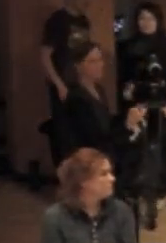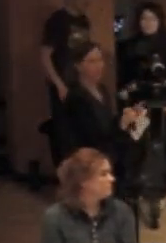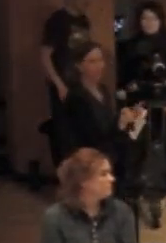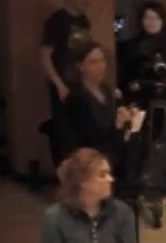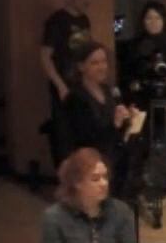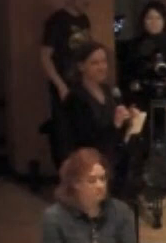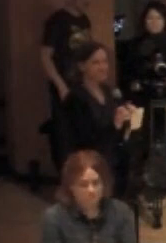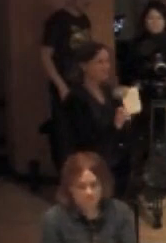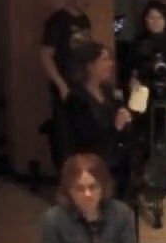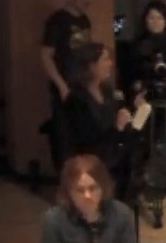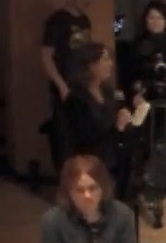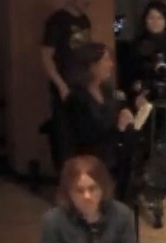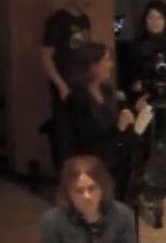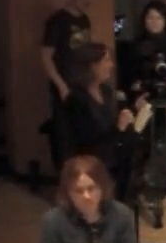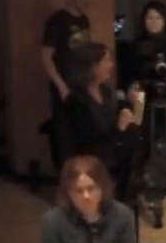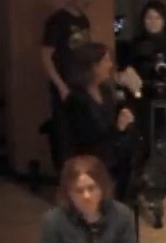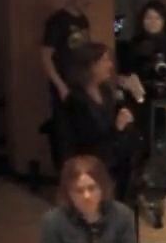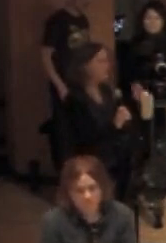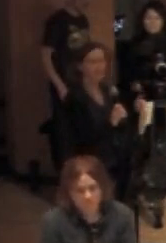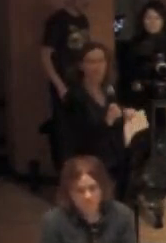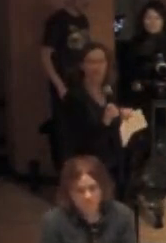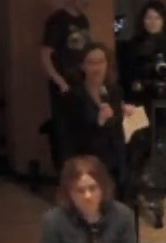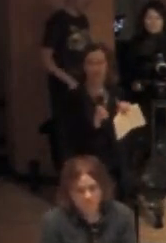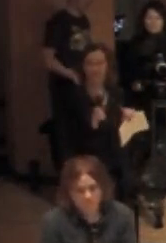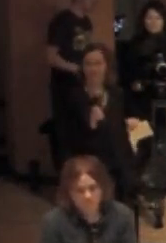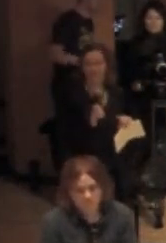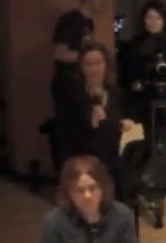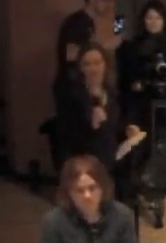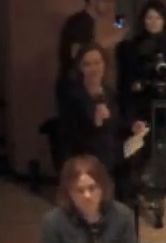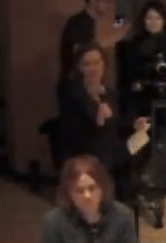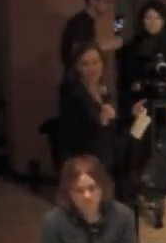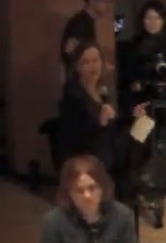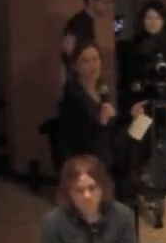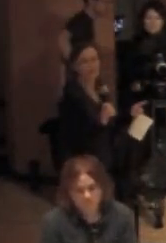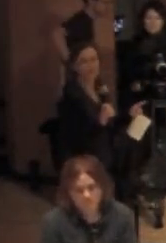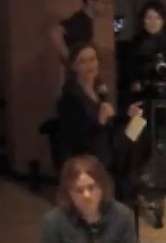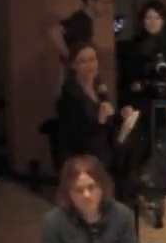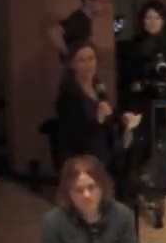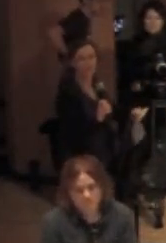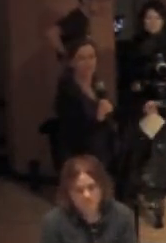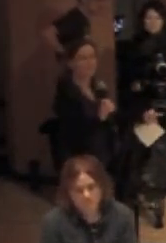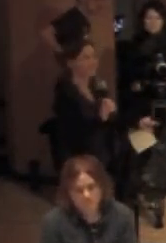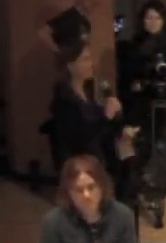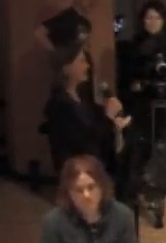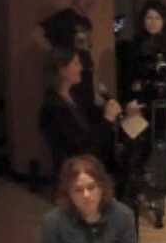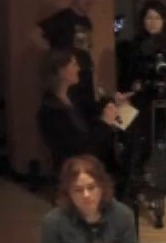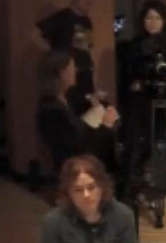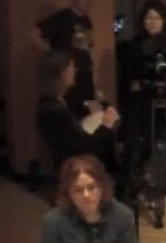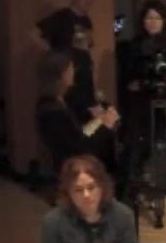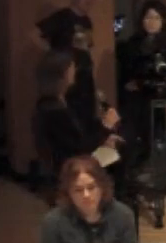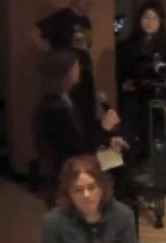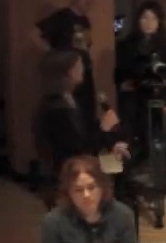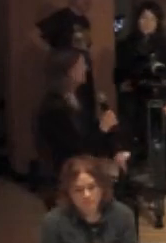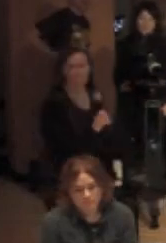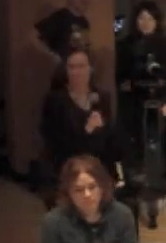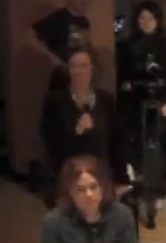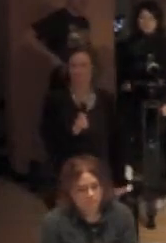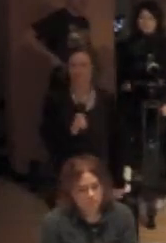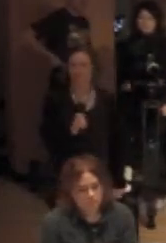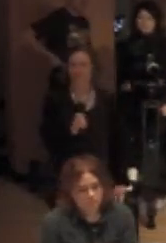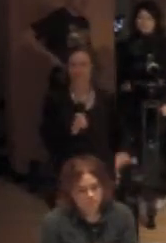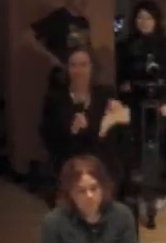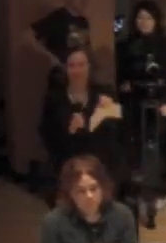be super close to them they're super hot so um you can just know that you you have some space there with